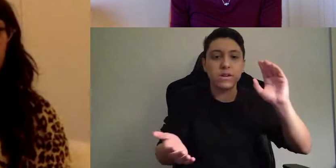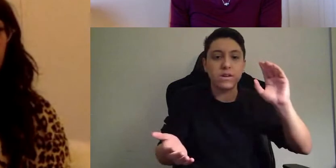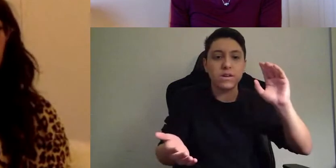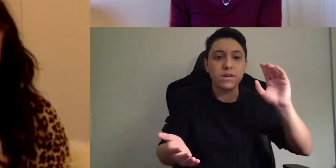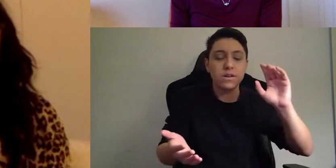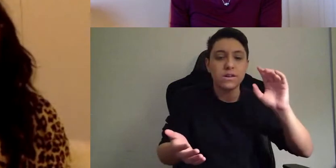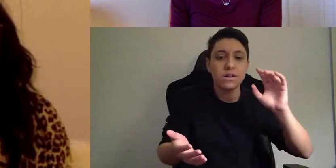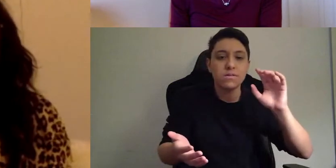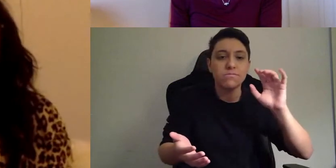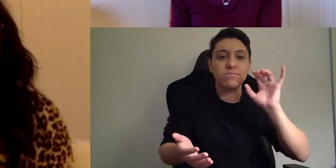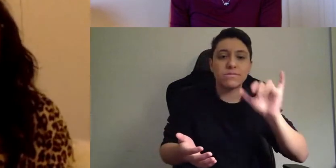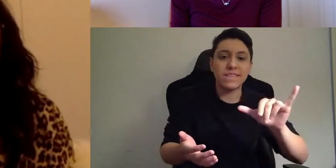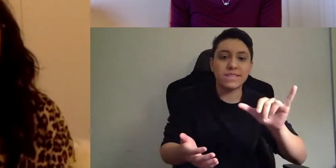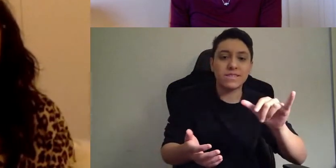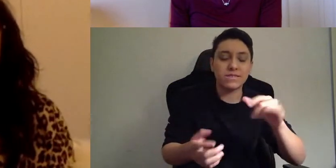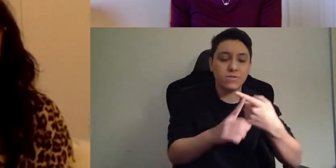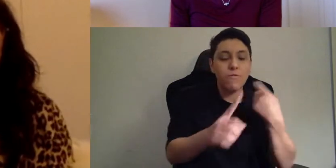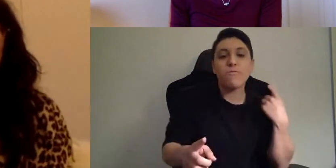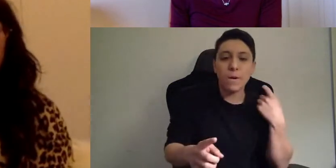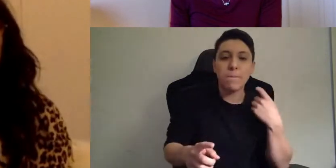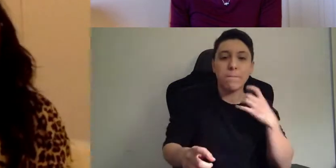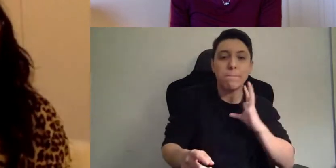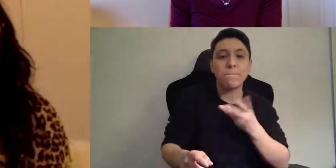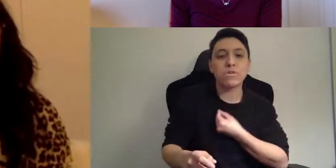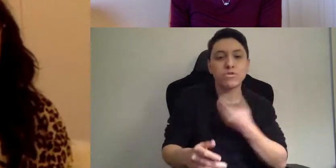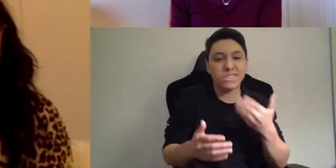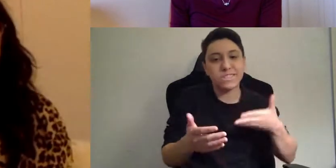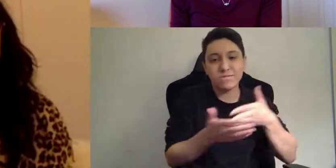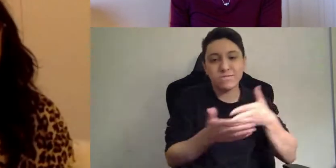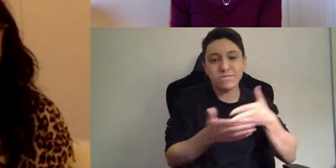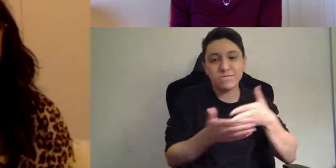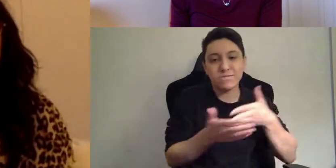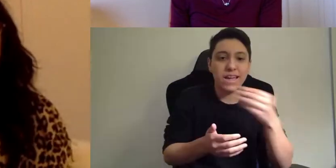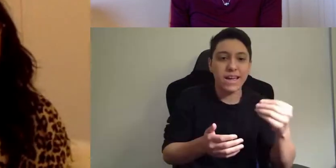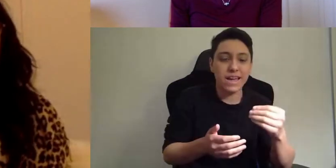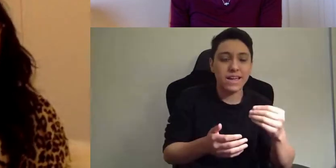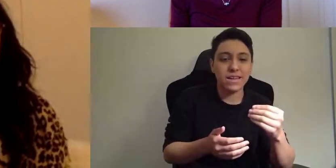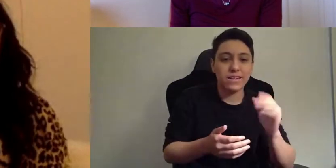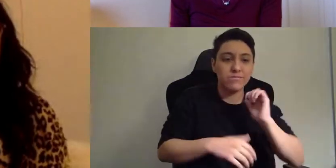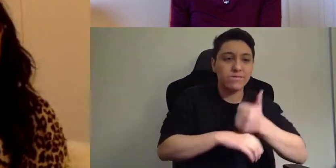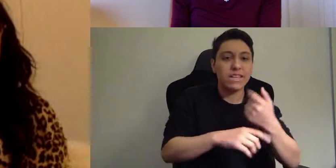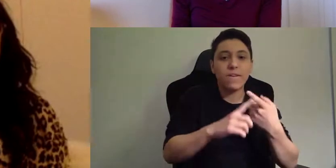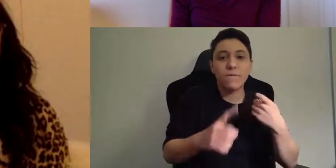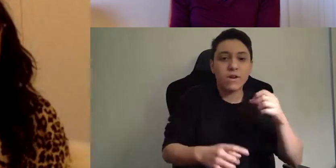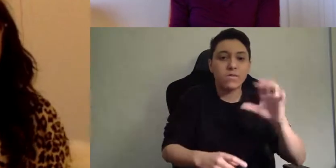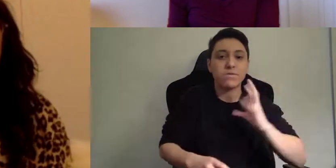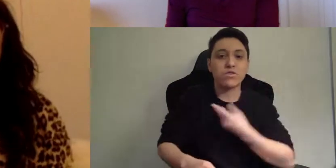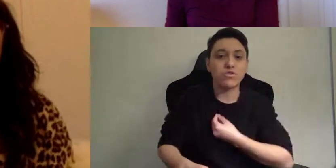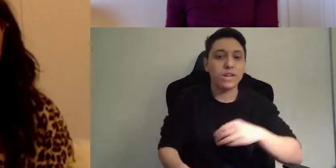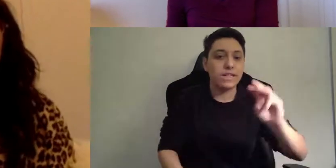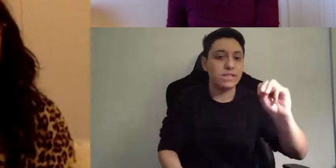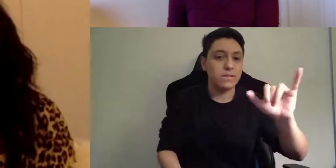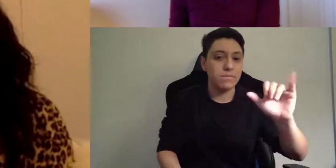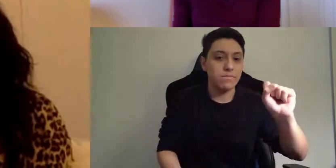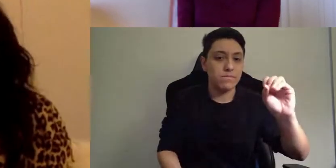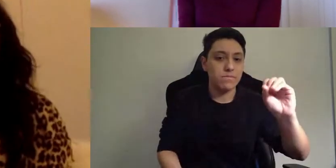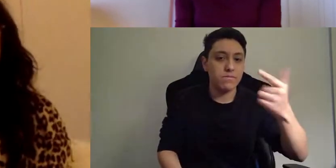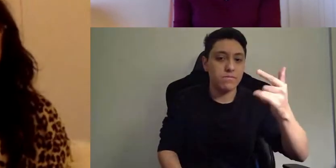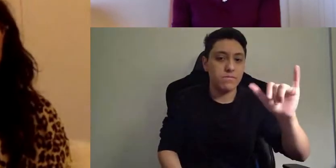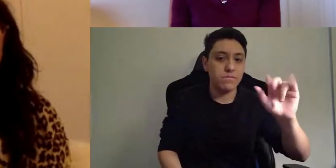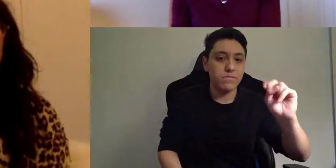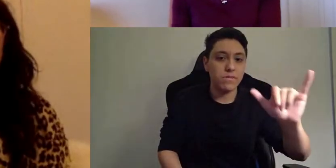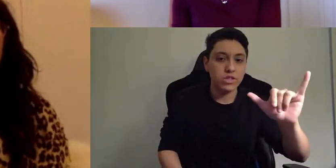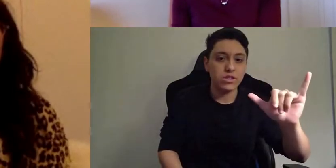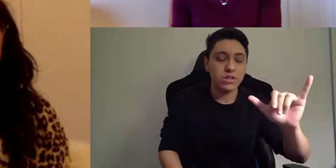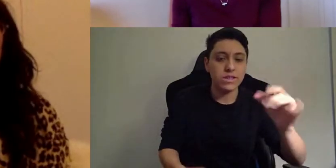and transphobia, that is shaped by trans misogyny for some of us, you know, that is shaped by us internalizing